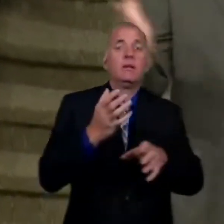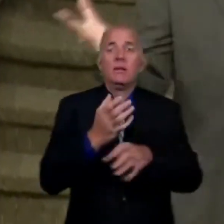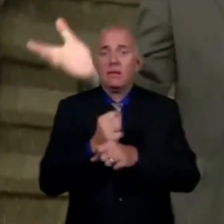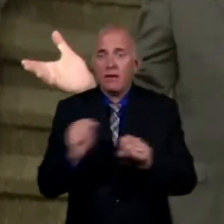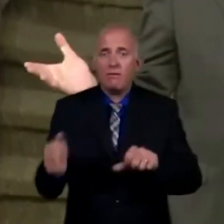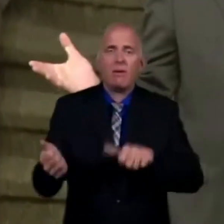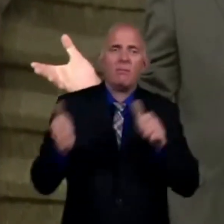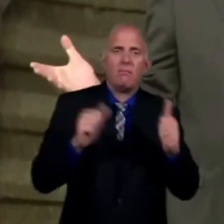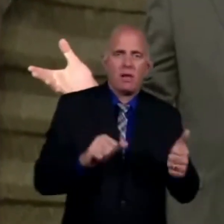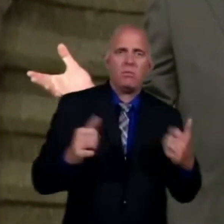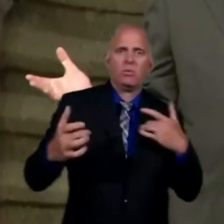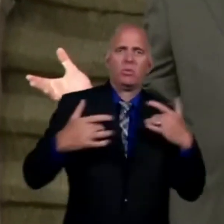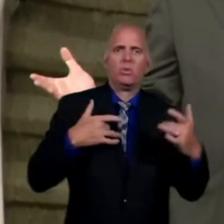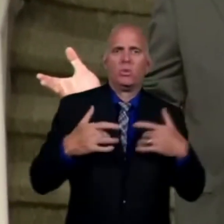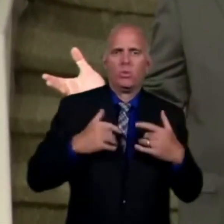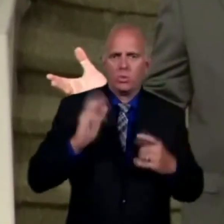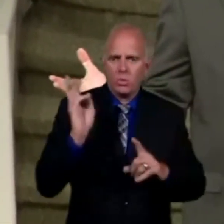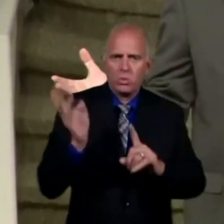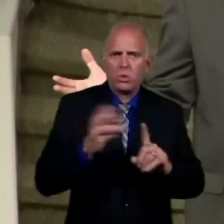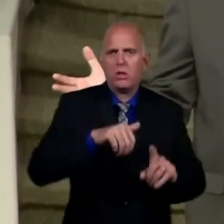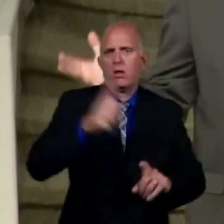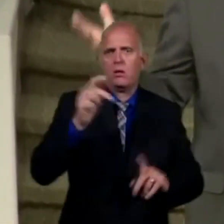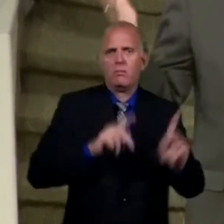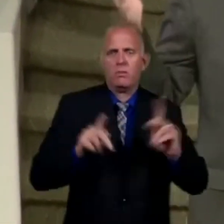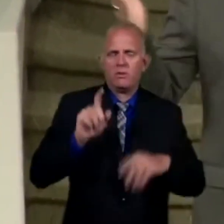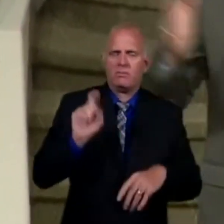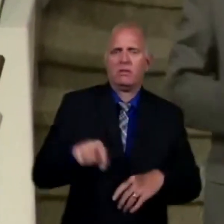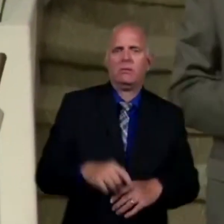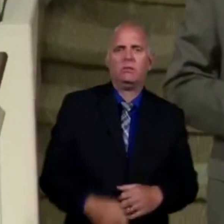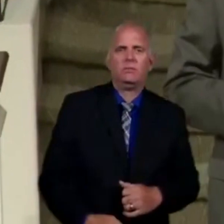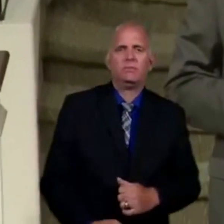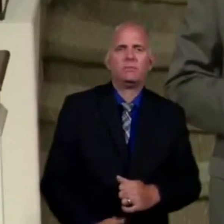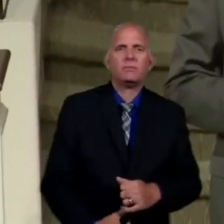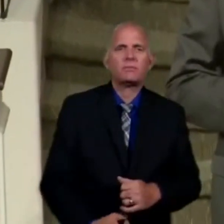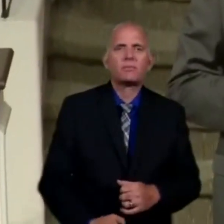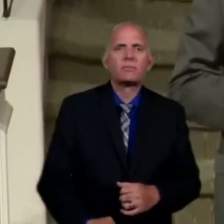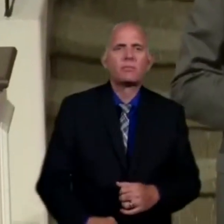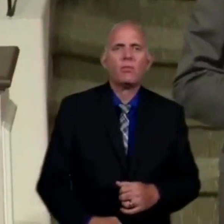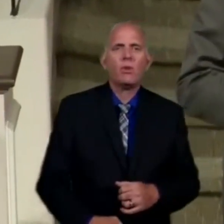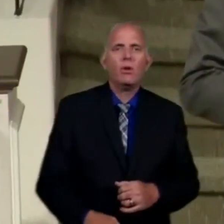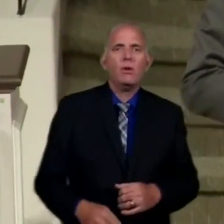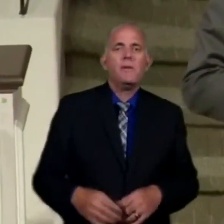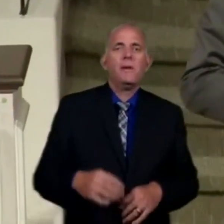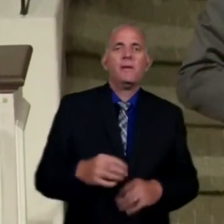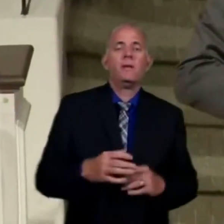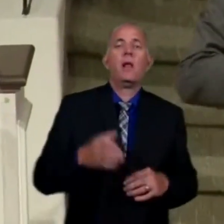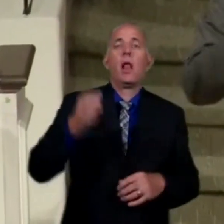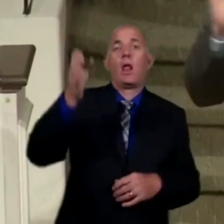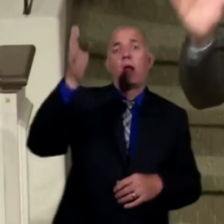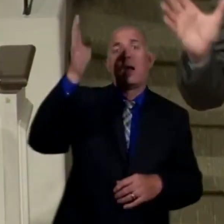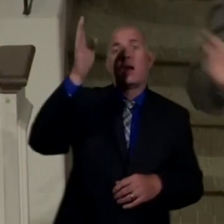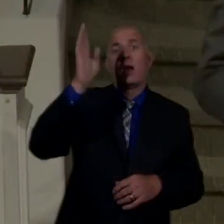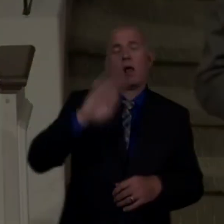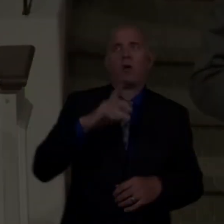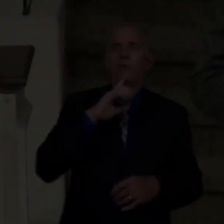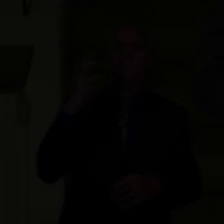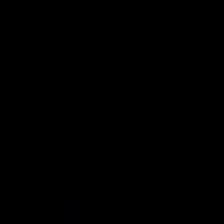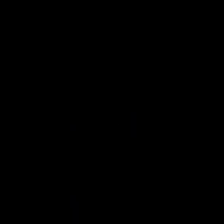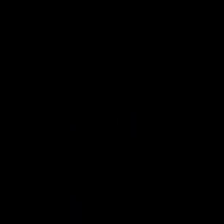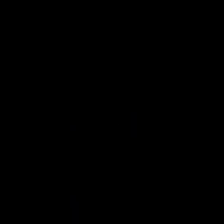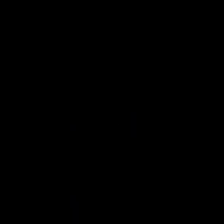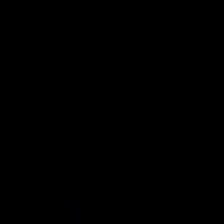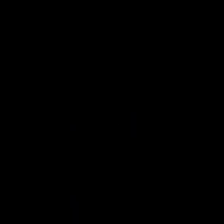about getting other people saved. And ask God to help us with that, because God is rich into all that would call us.